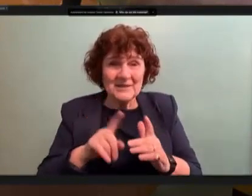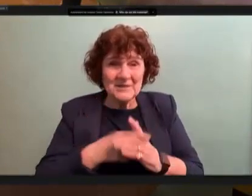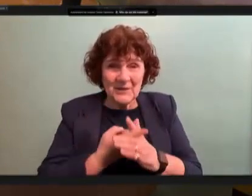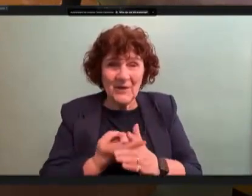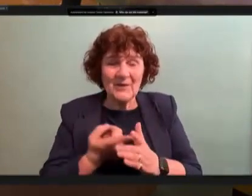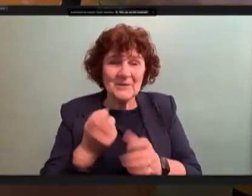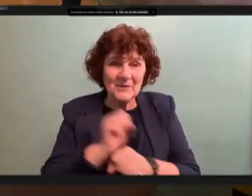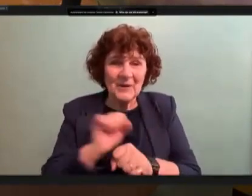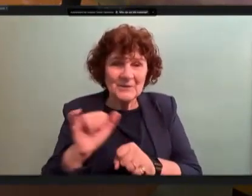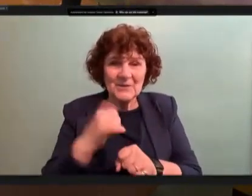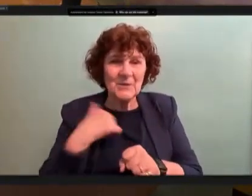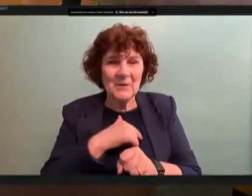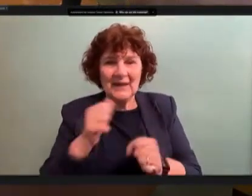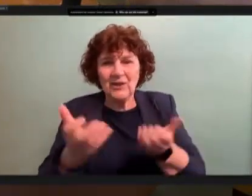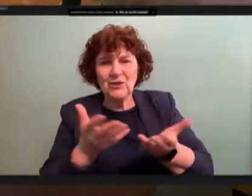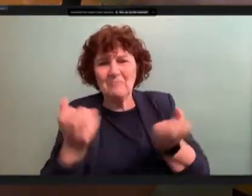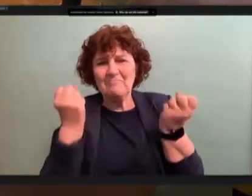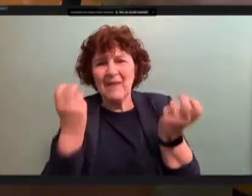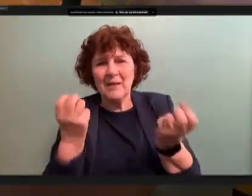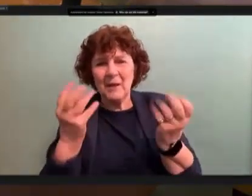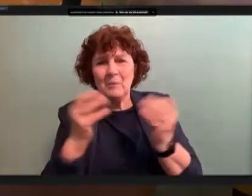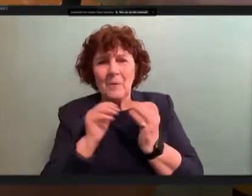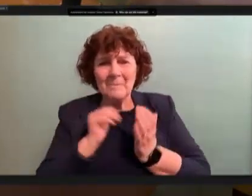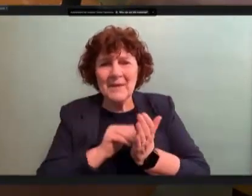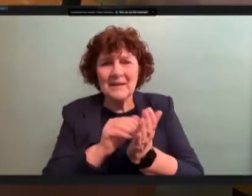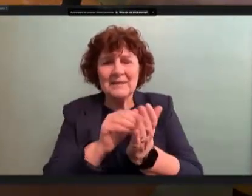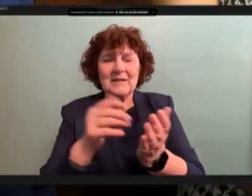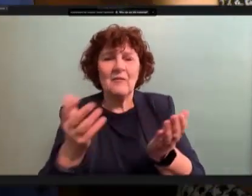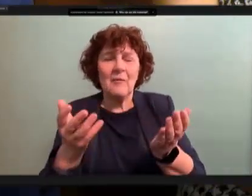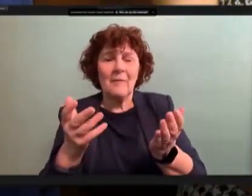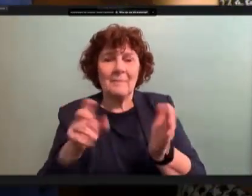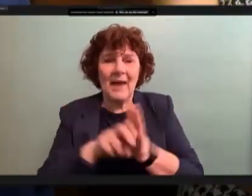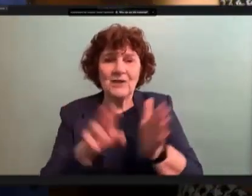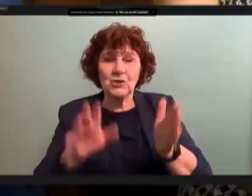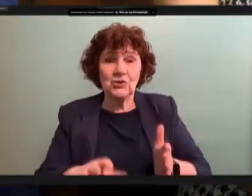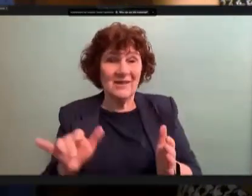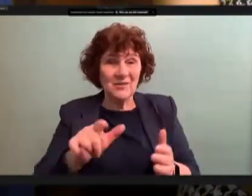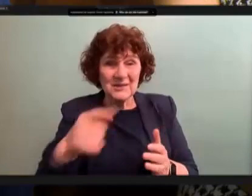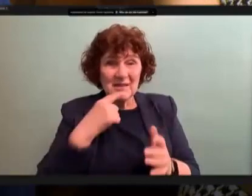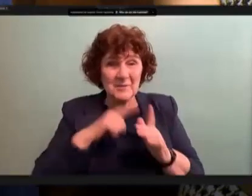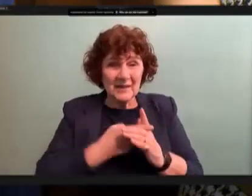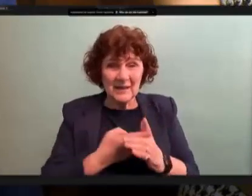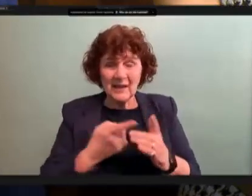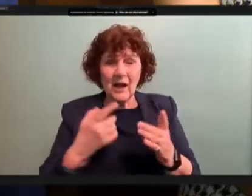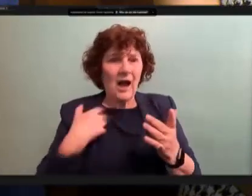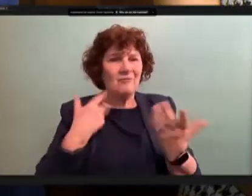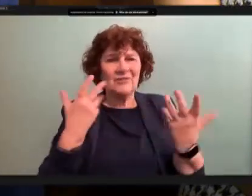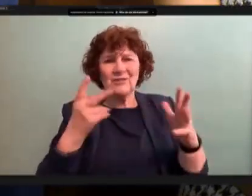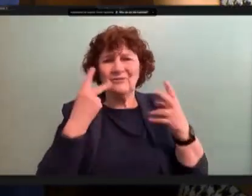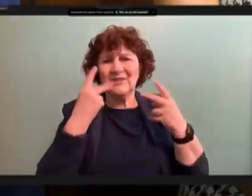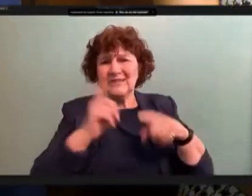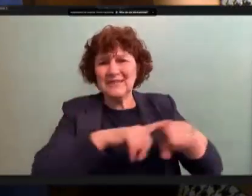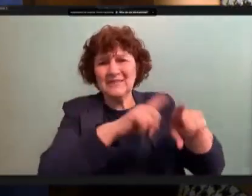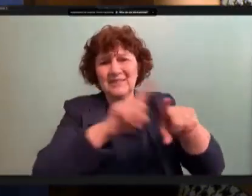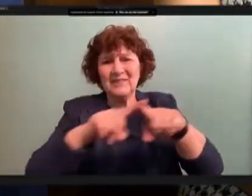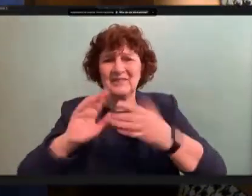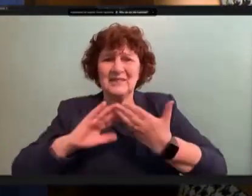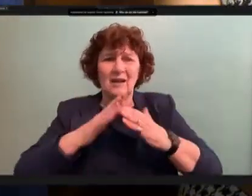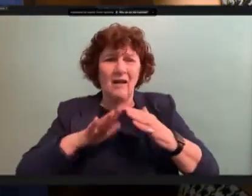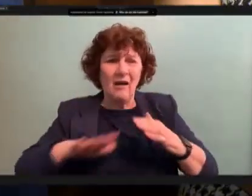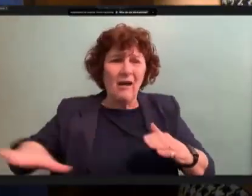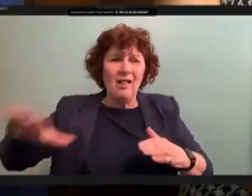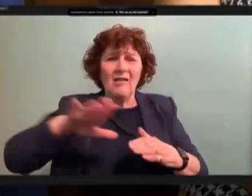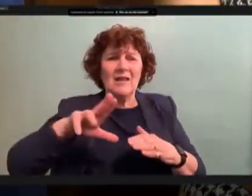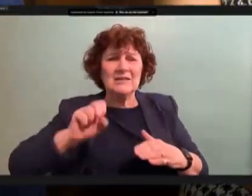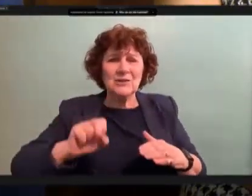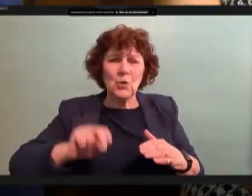more passengers. As you said at the beginning, Pittsburgh, I can tell you, I've been at every city in the United States, in North America with